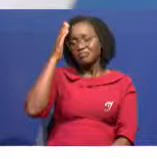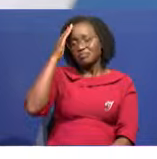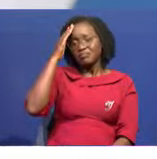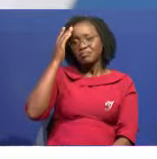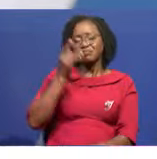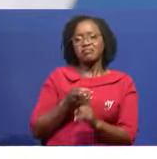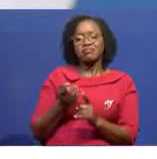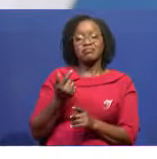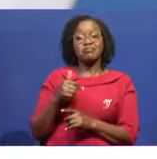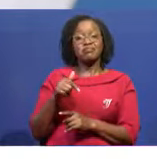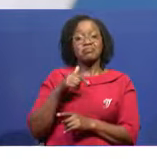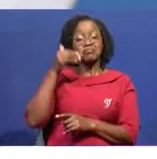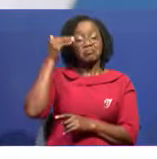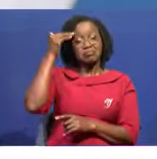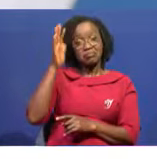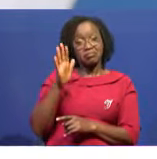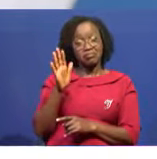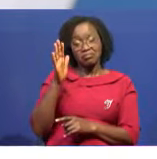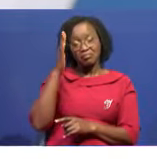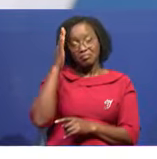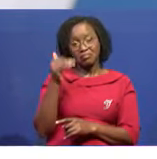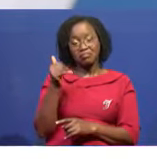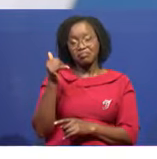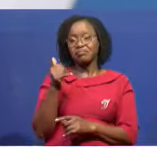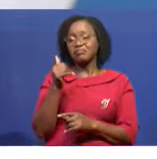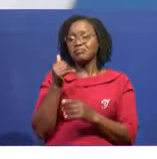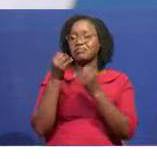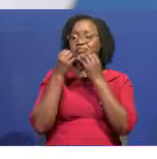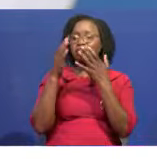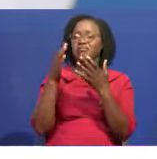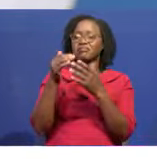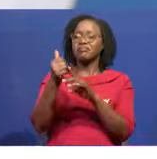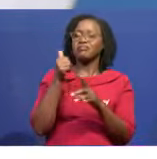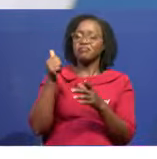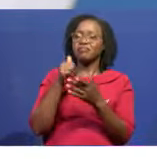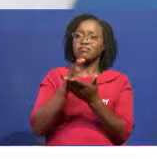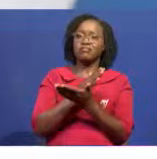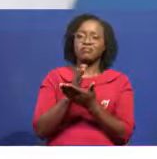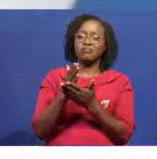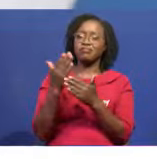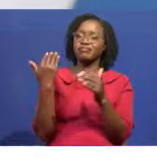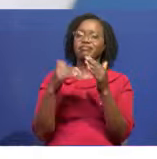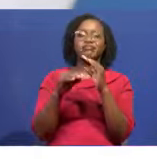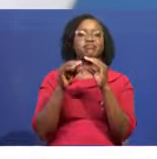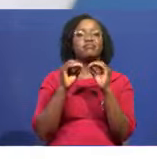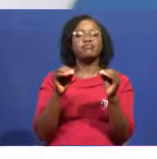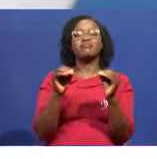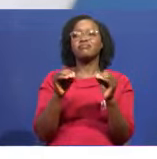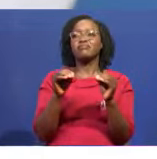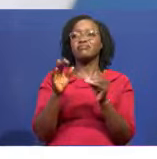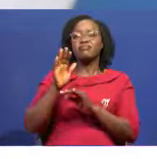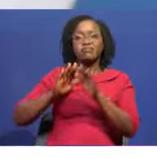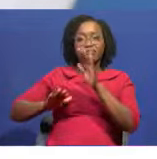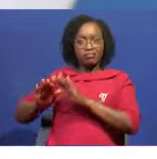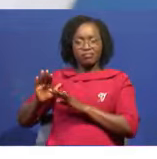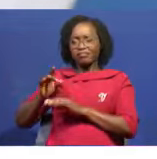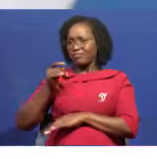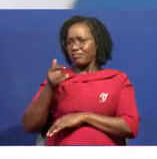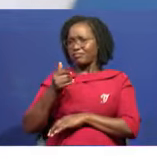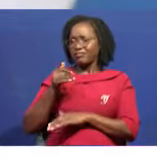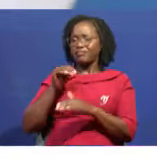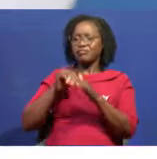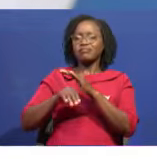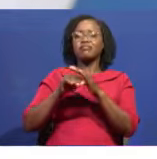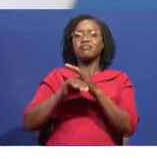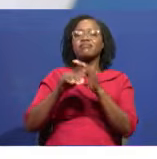us, we do not understand why they would hold back information that we also consider not to be limited, because I want to take you back a bit. Under the Access